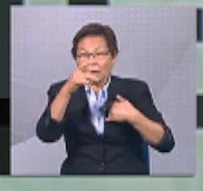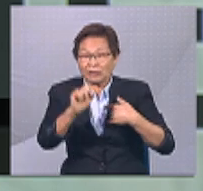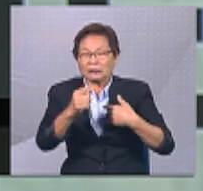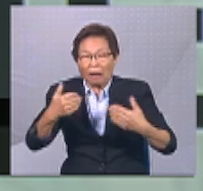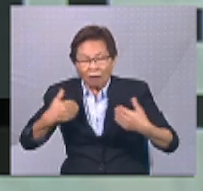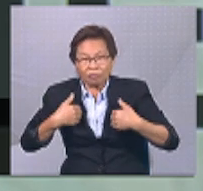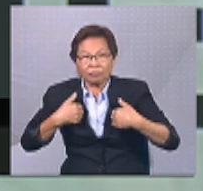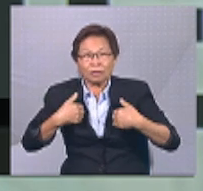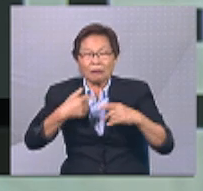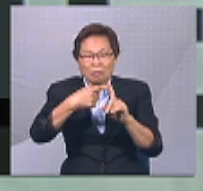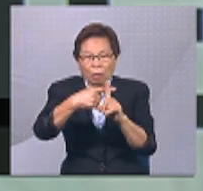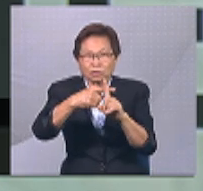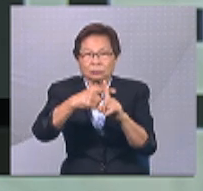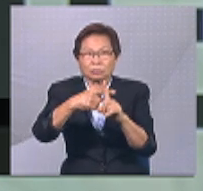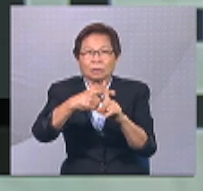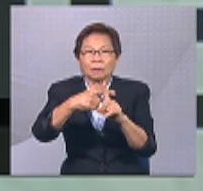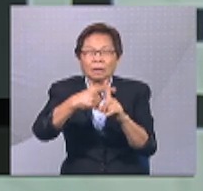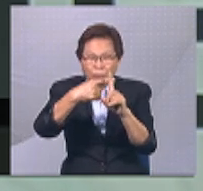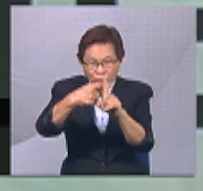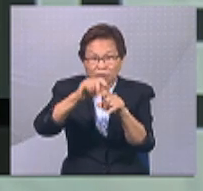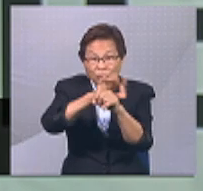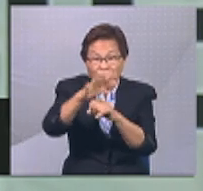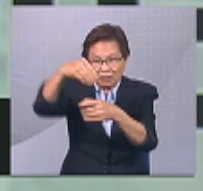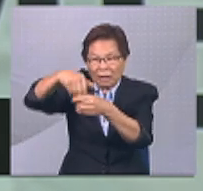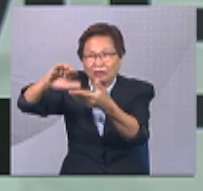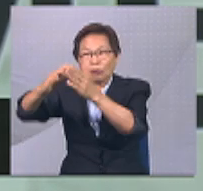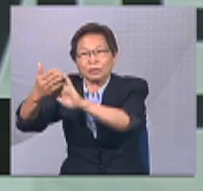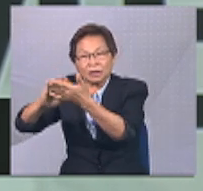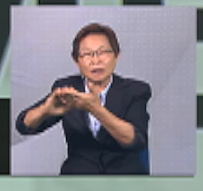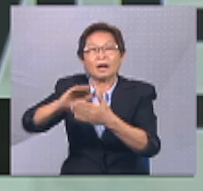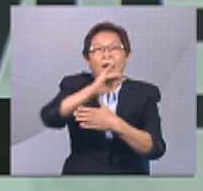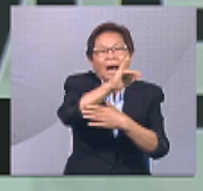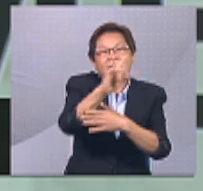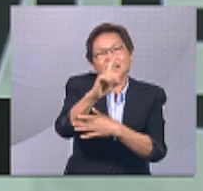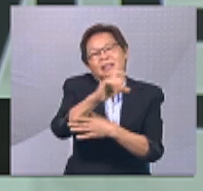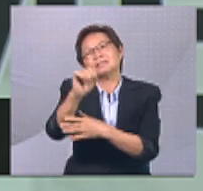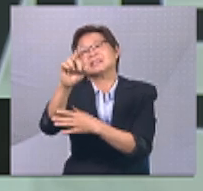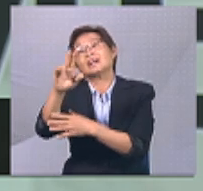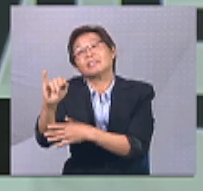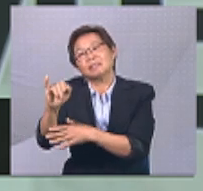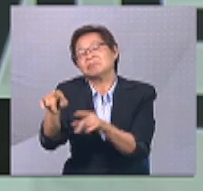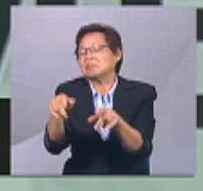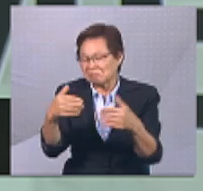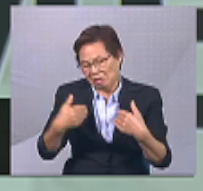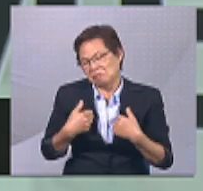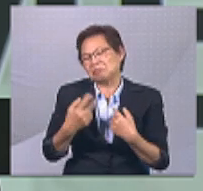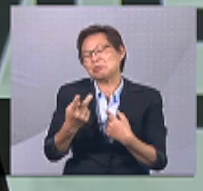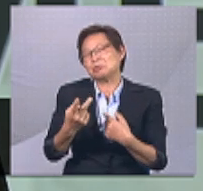didapati positif di dalam komuniti, iaitu di kalangan Aili dan Sari.